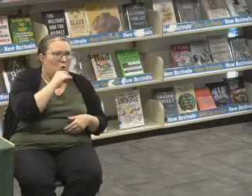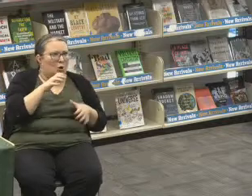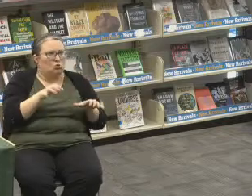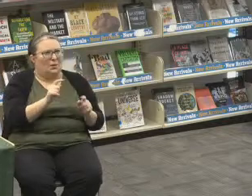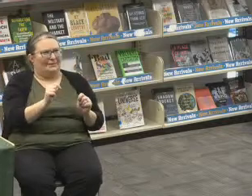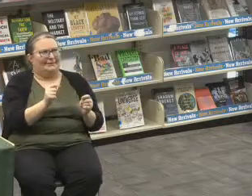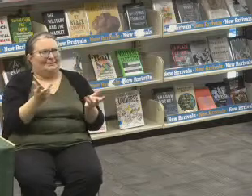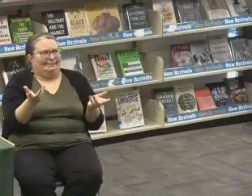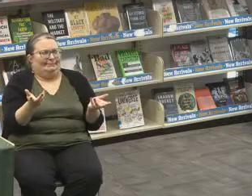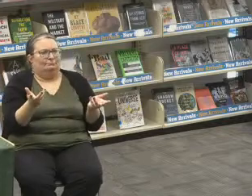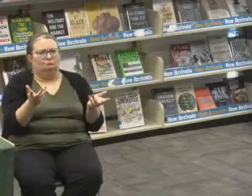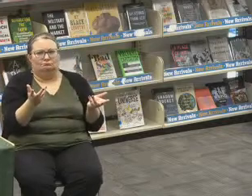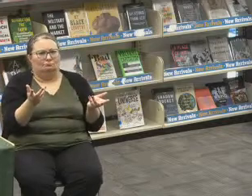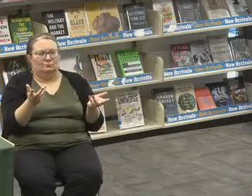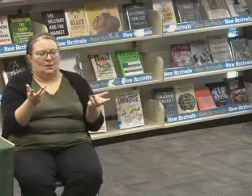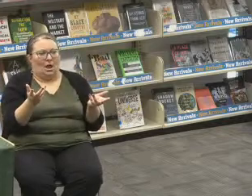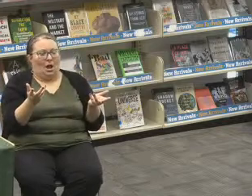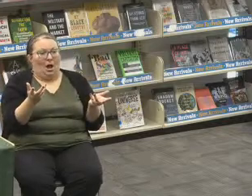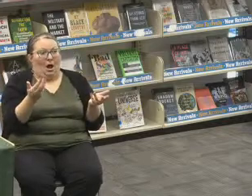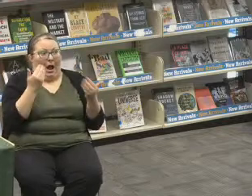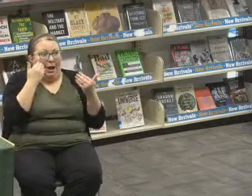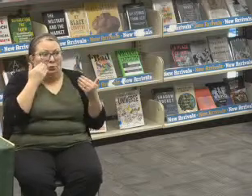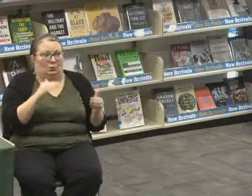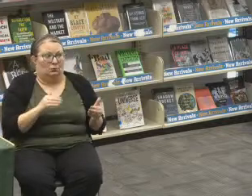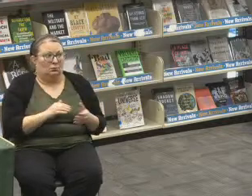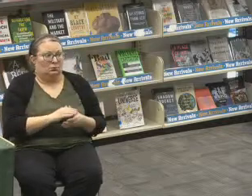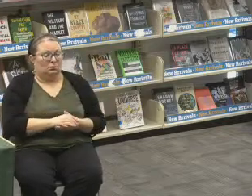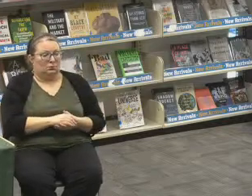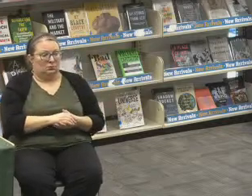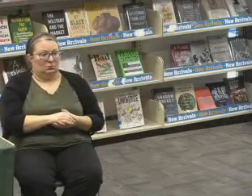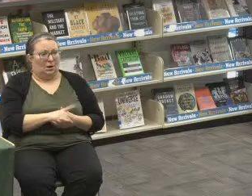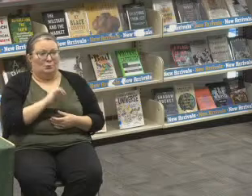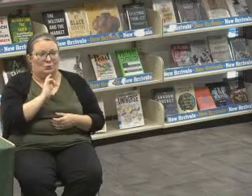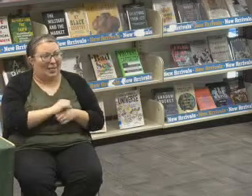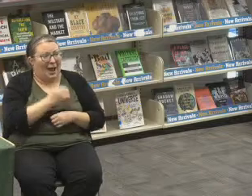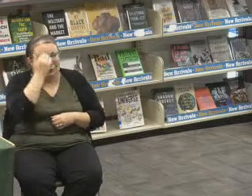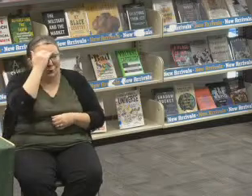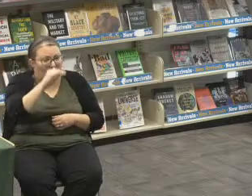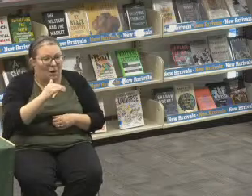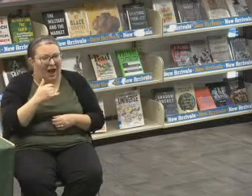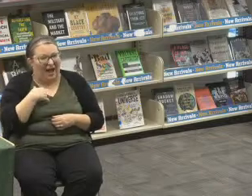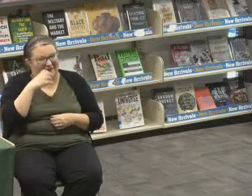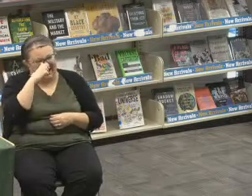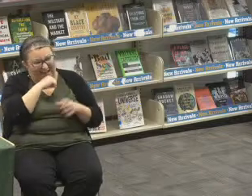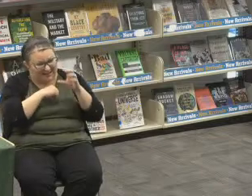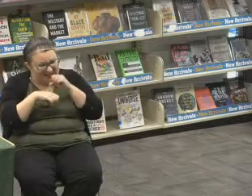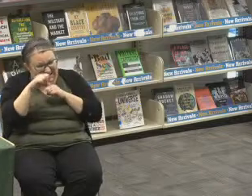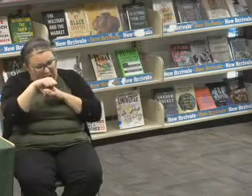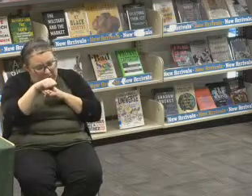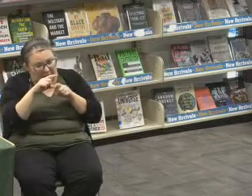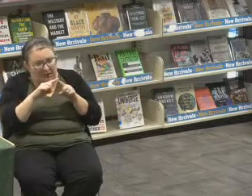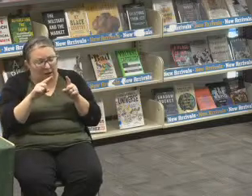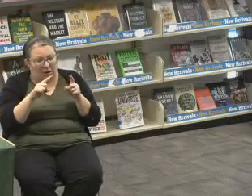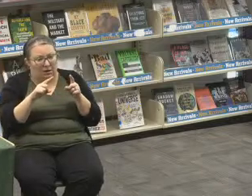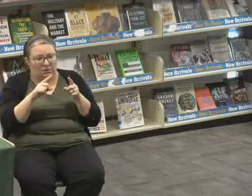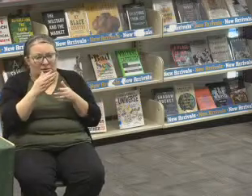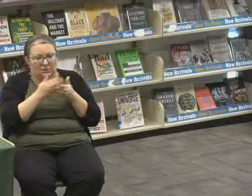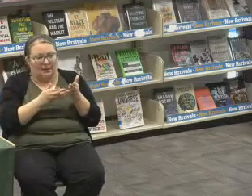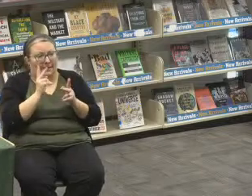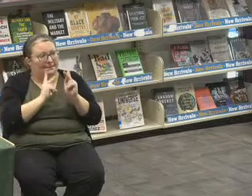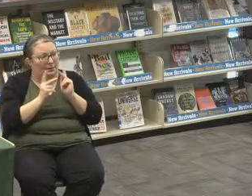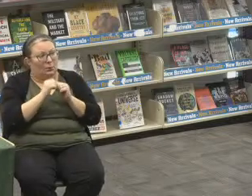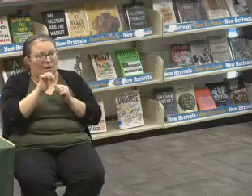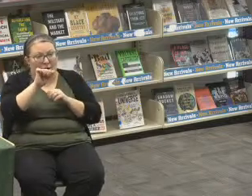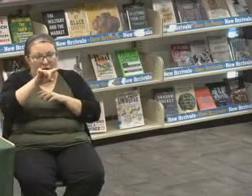it? I don't know. I truly don't know. I have guesses. There are some people